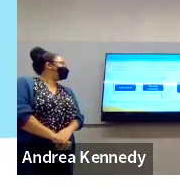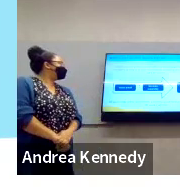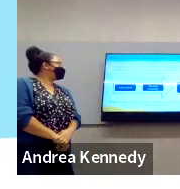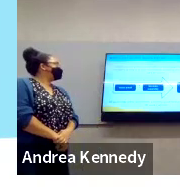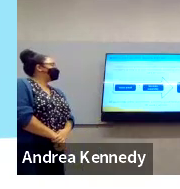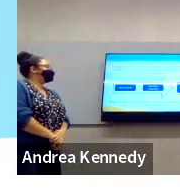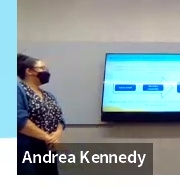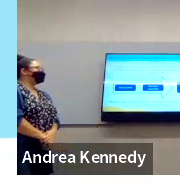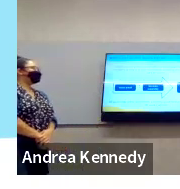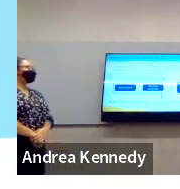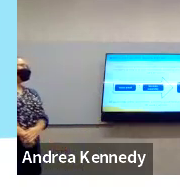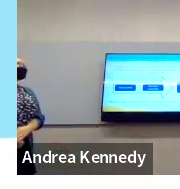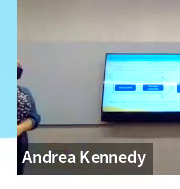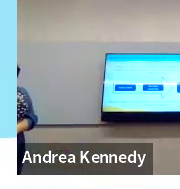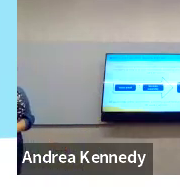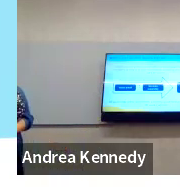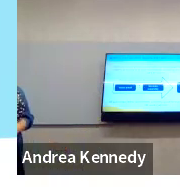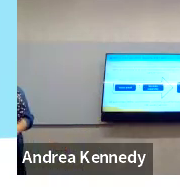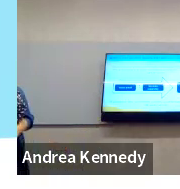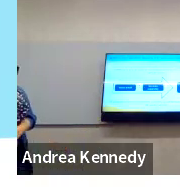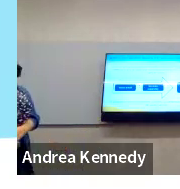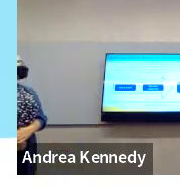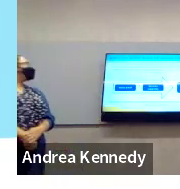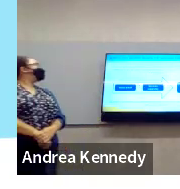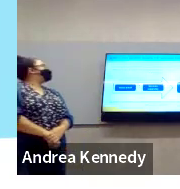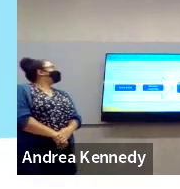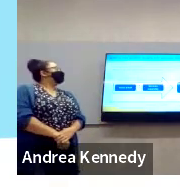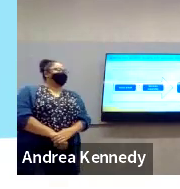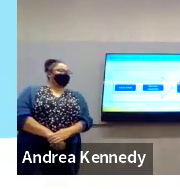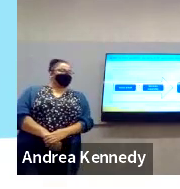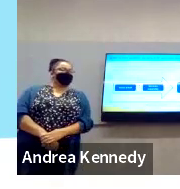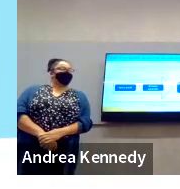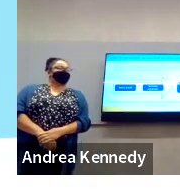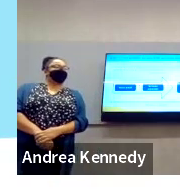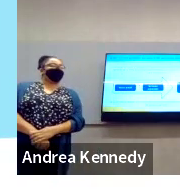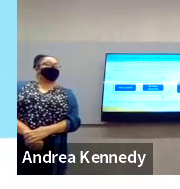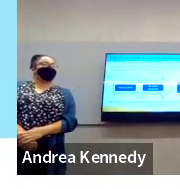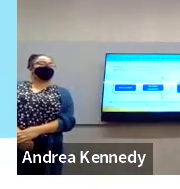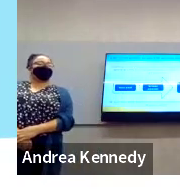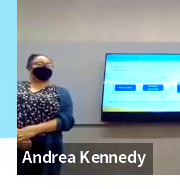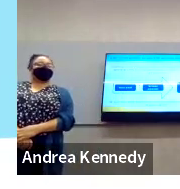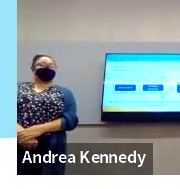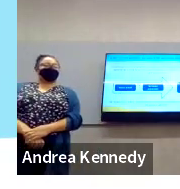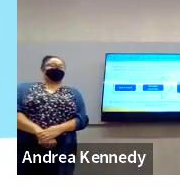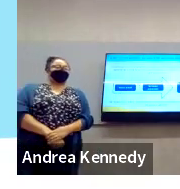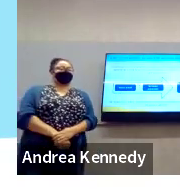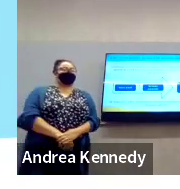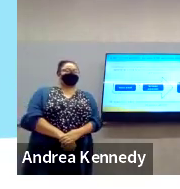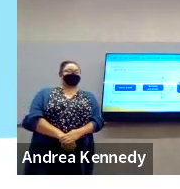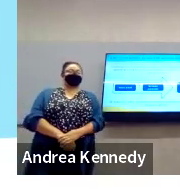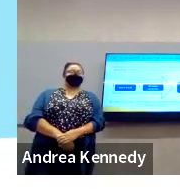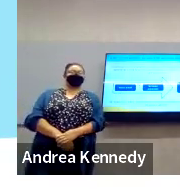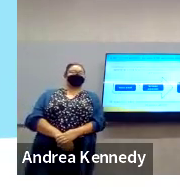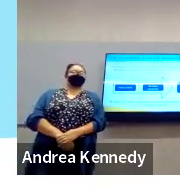¿Qué es una petición de ajuste de servicios públicos? Es un proceso único para incorporar los